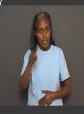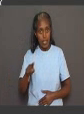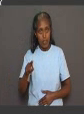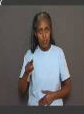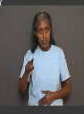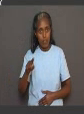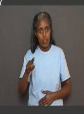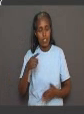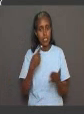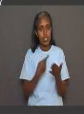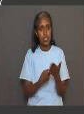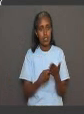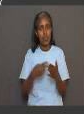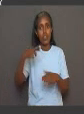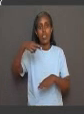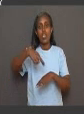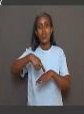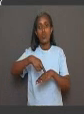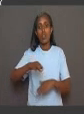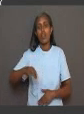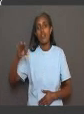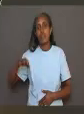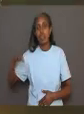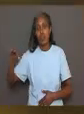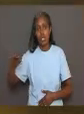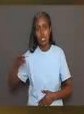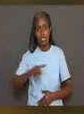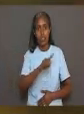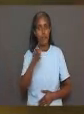instead of a regular frequency curve?